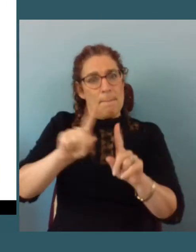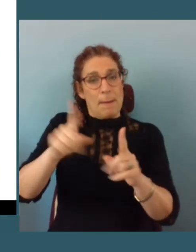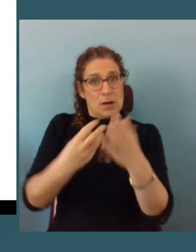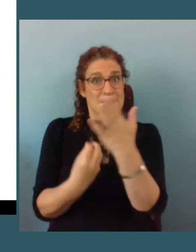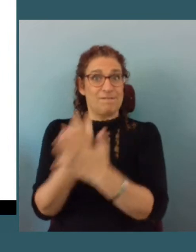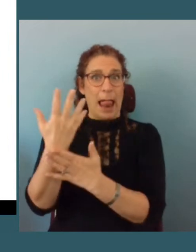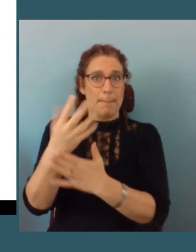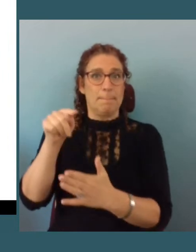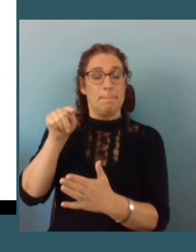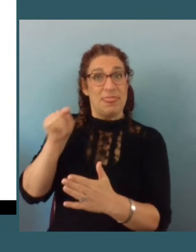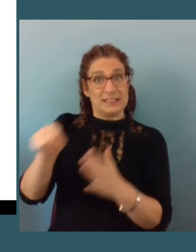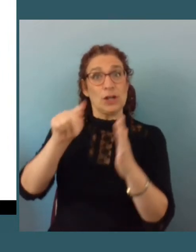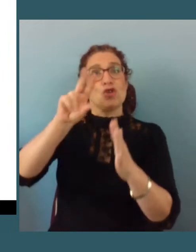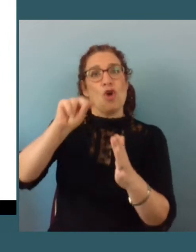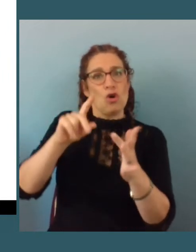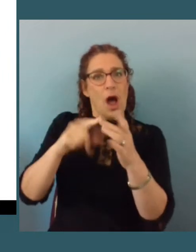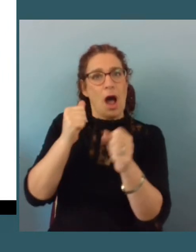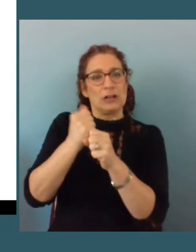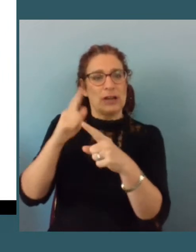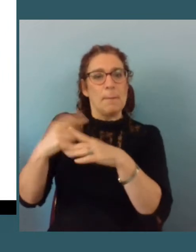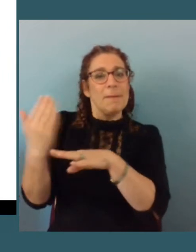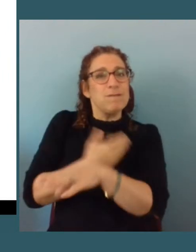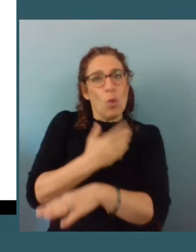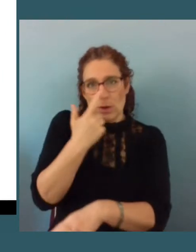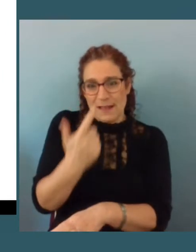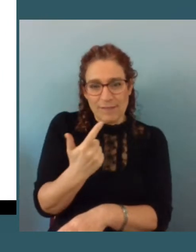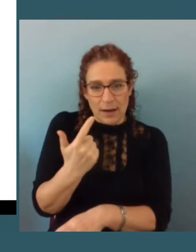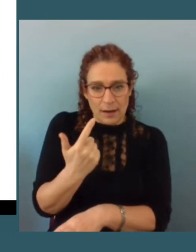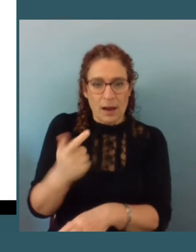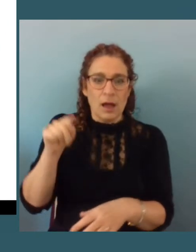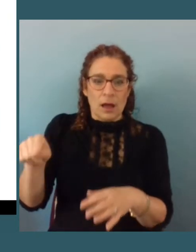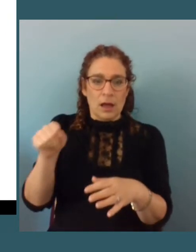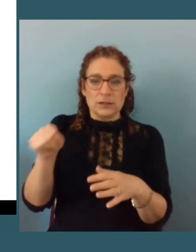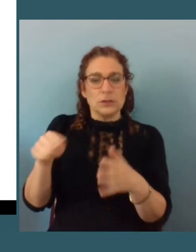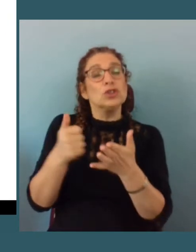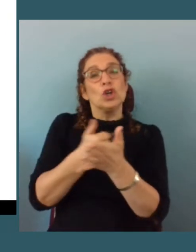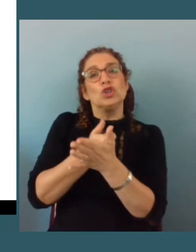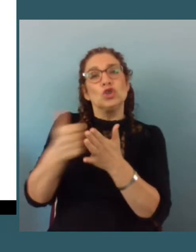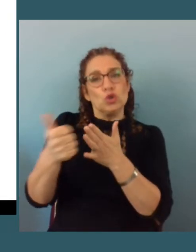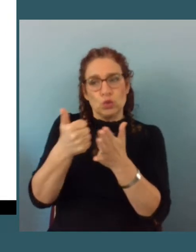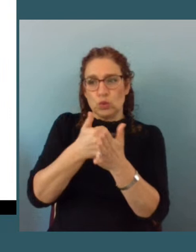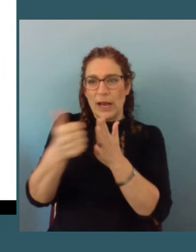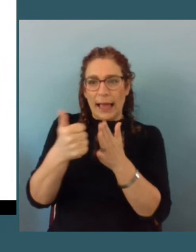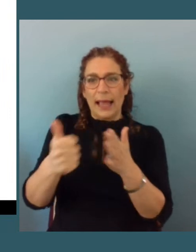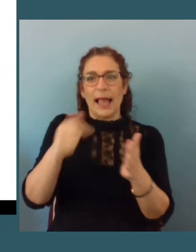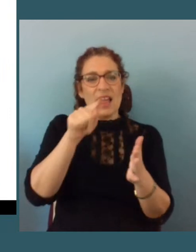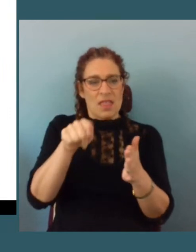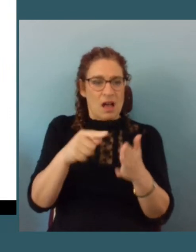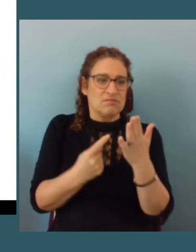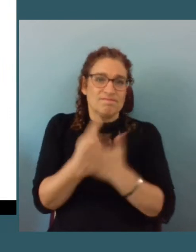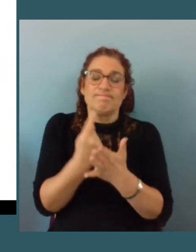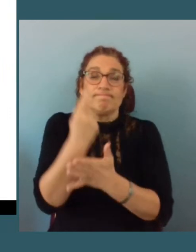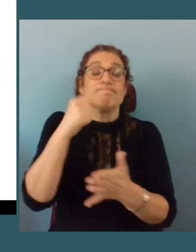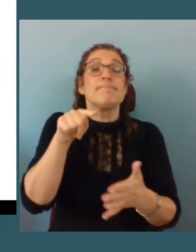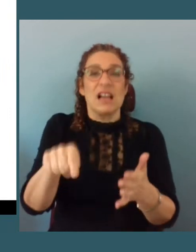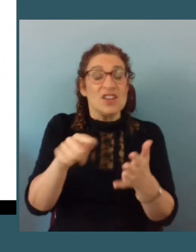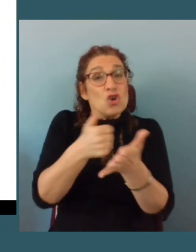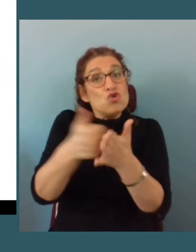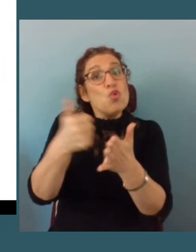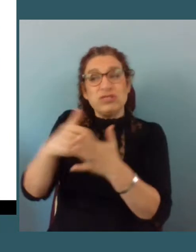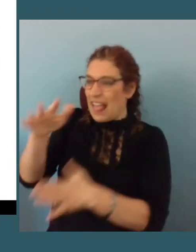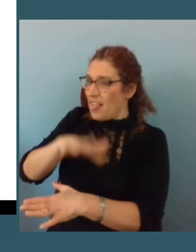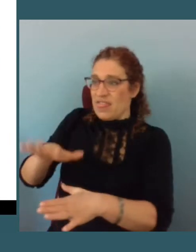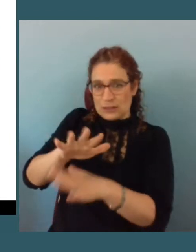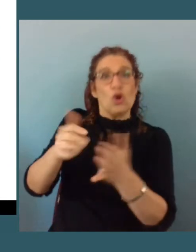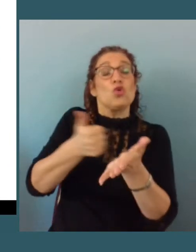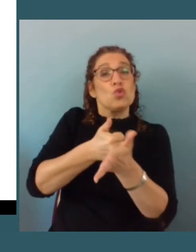age. Onset can often be insidious, and the allergen is normally a regular part of the diet. Symptoms may take time to